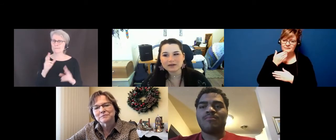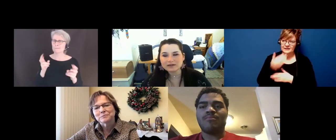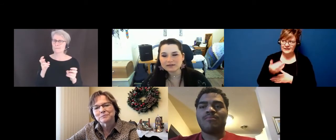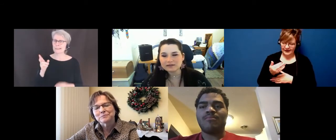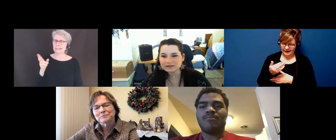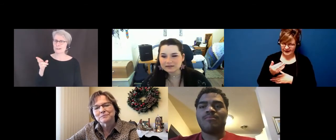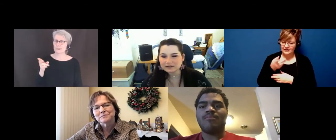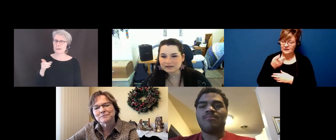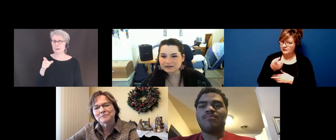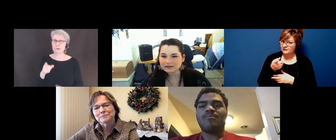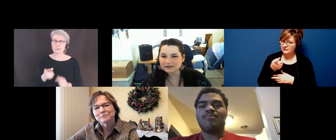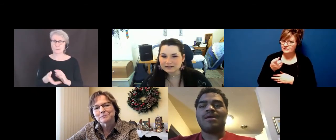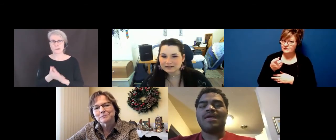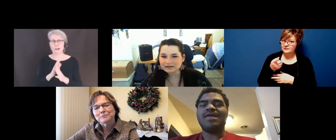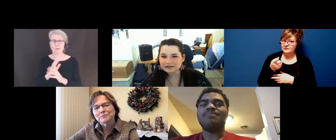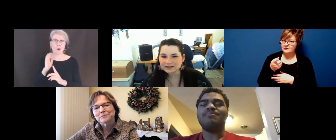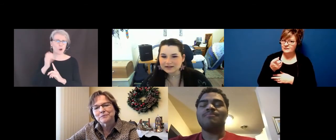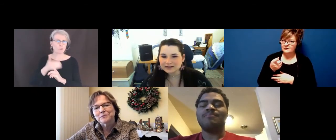ring a bell?